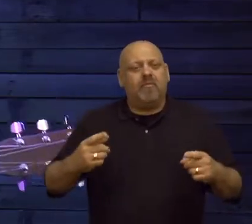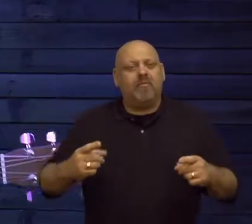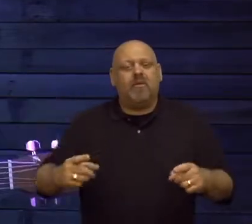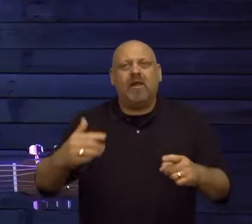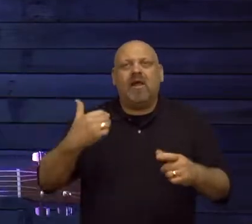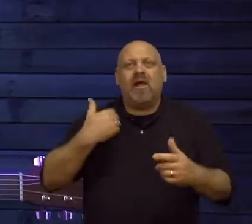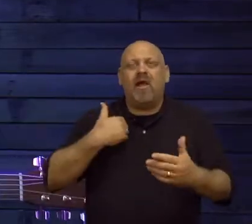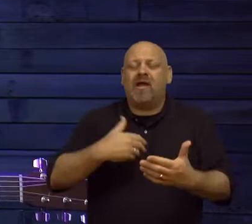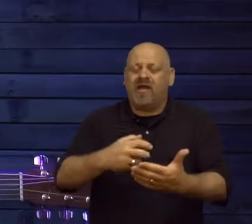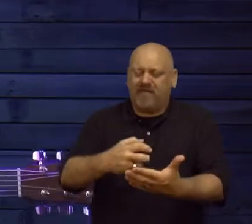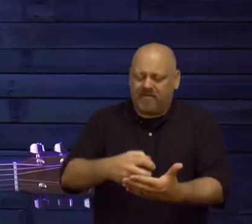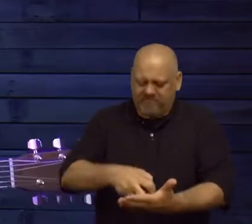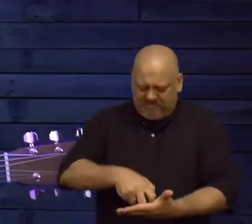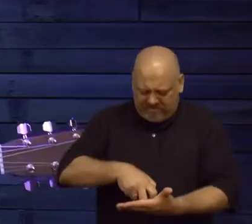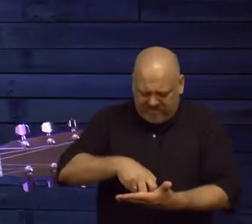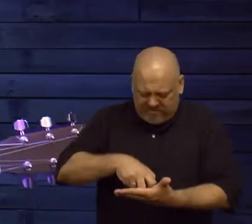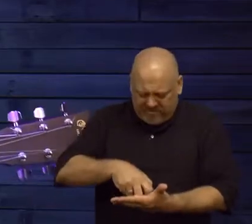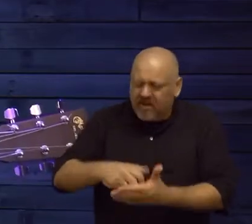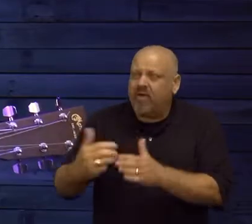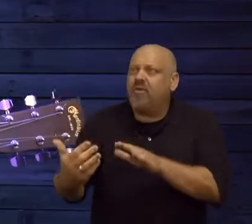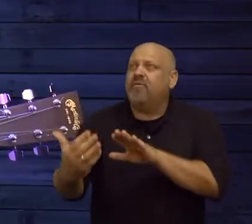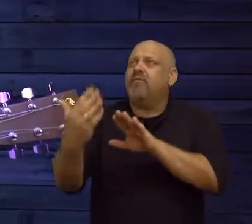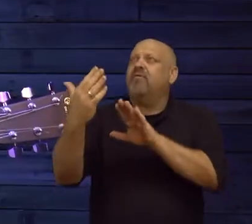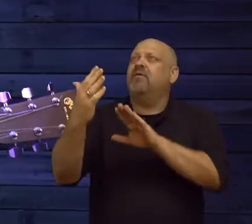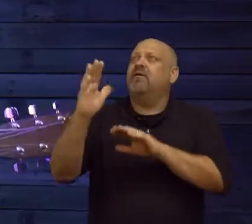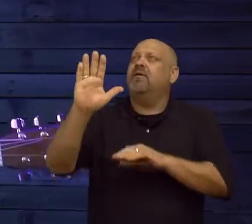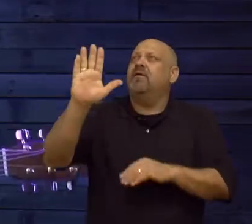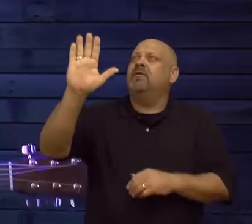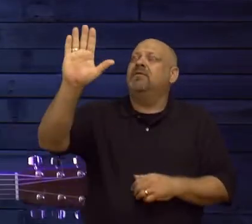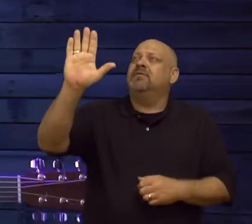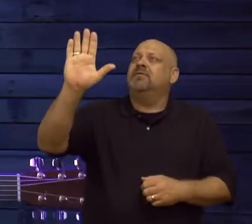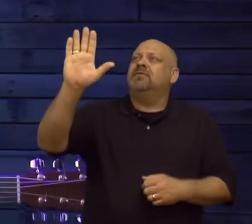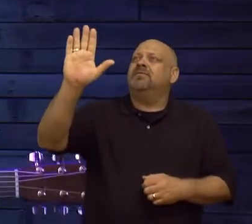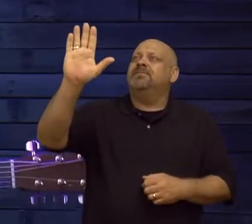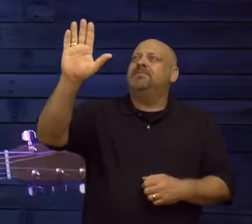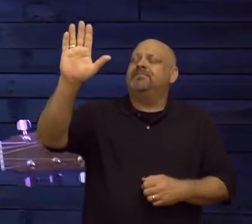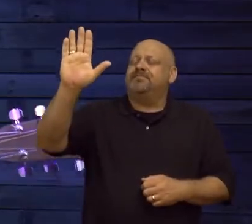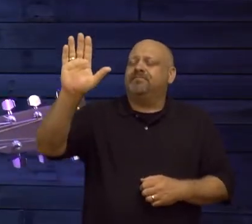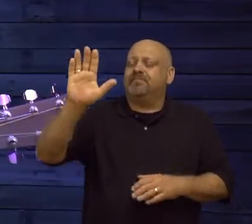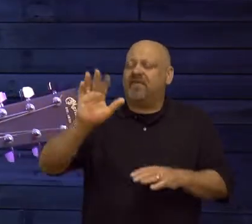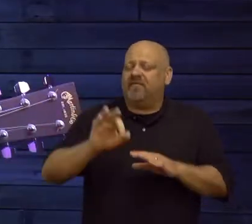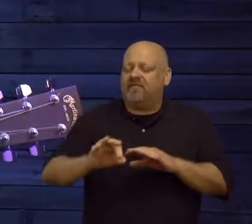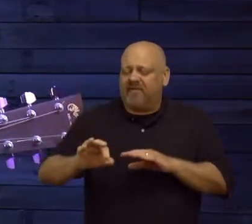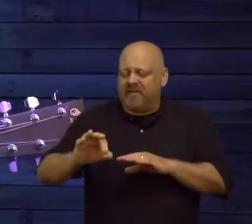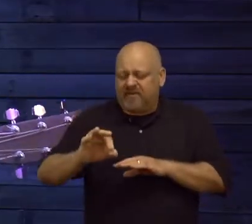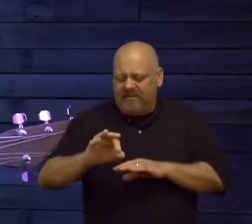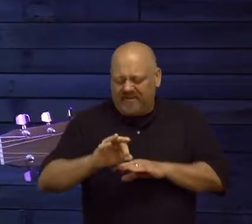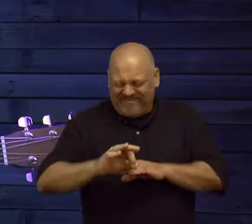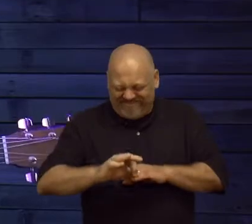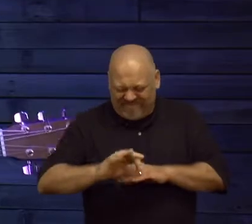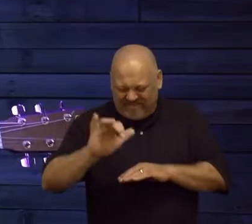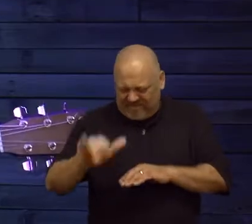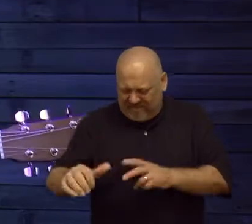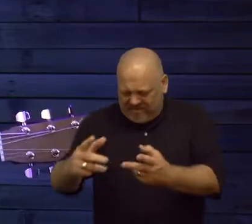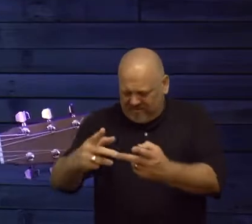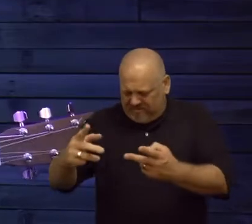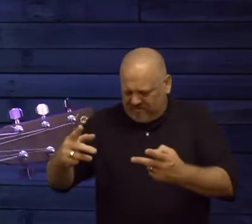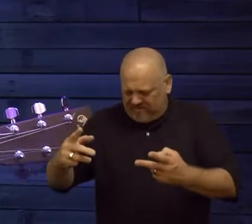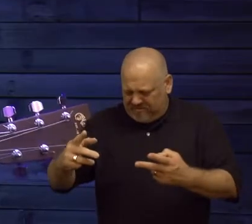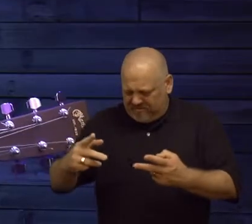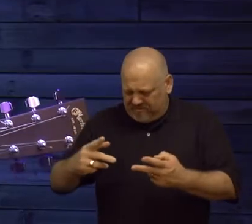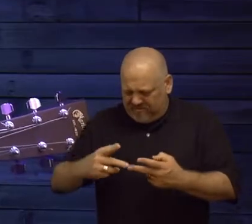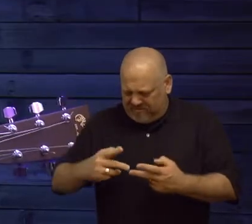when I kneel down at your feet. It's a place